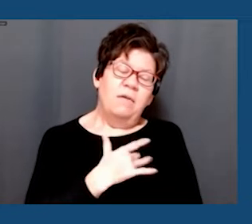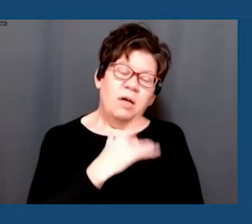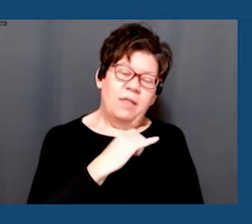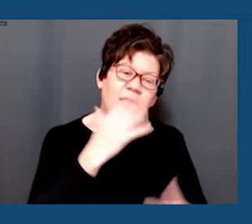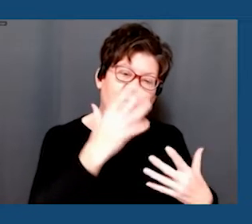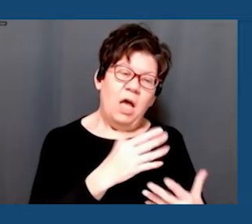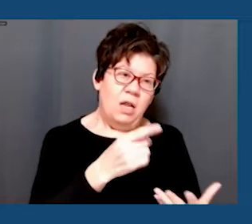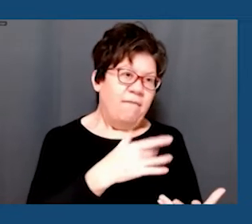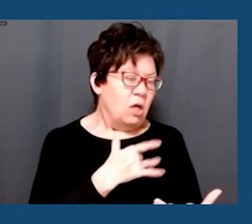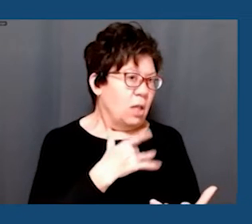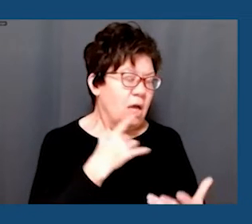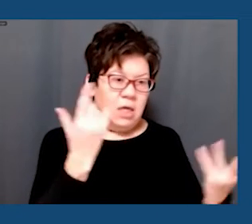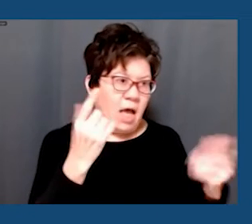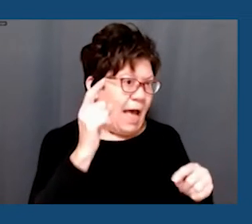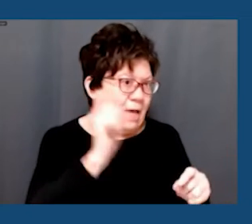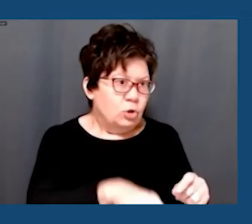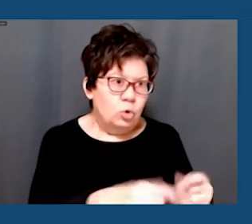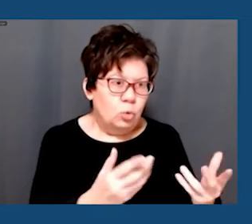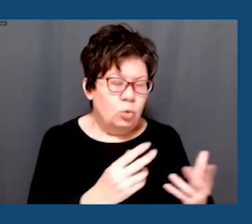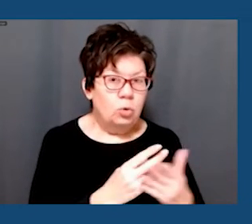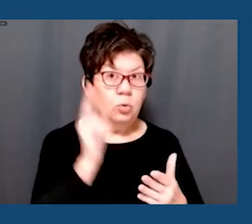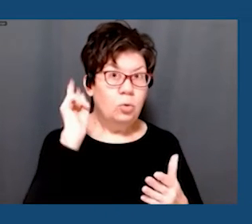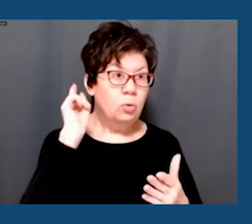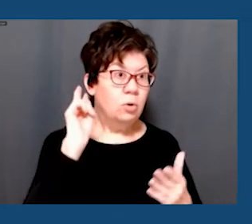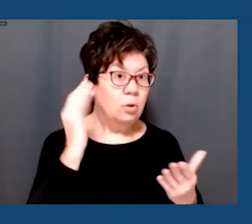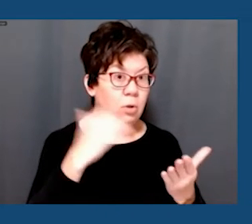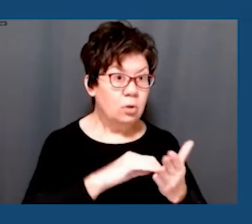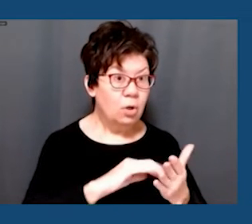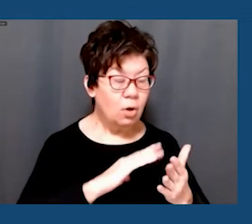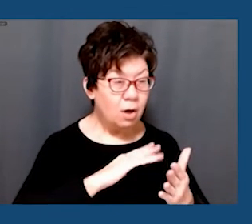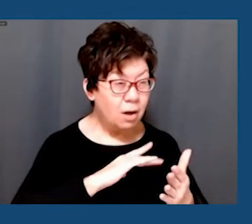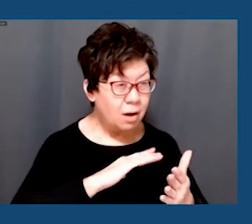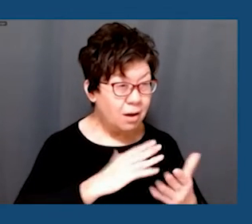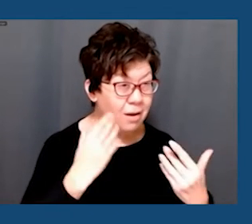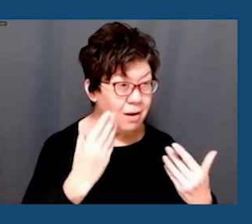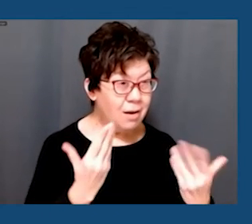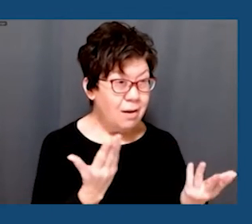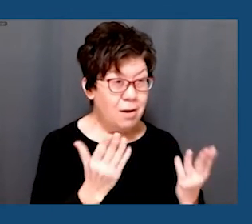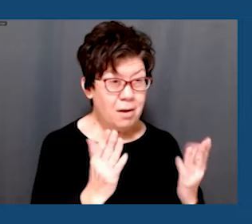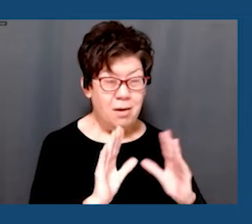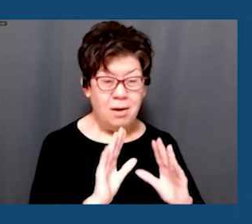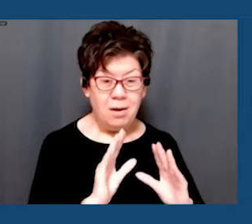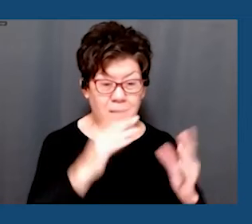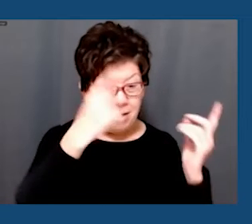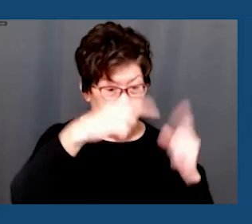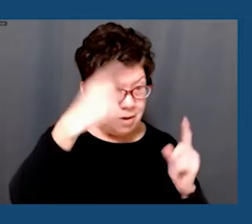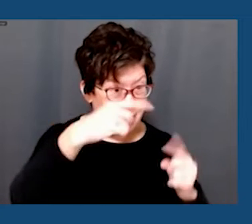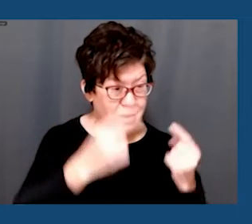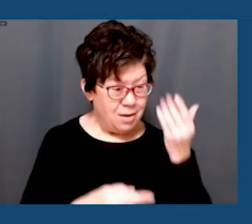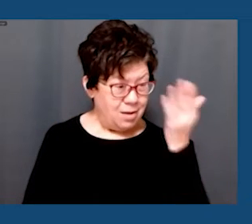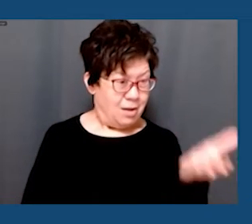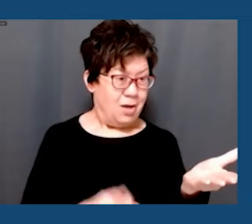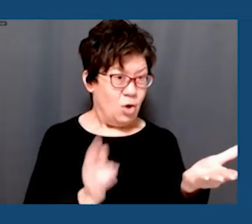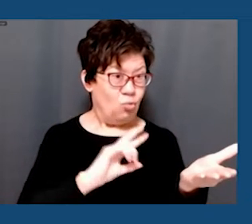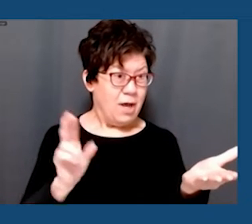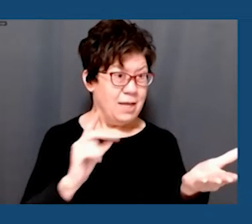orders. Again, 2 weeks ago, there was a grand bargain on the table that all it took for even just from the state